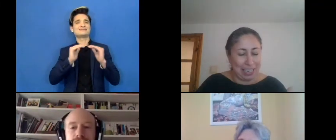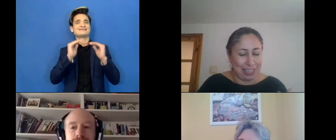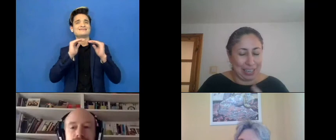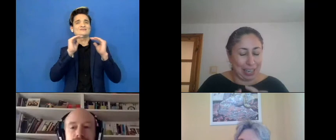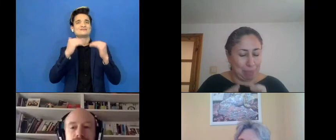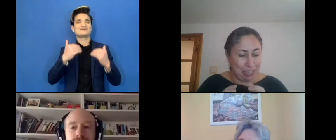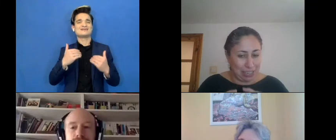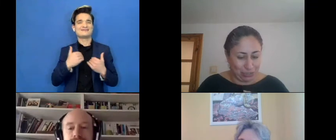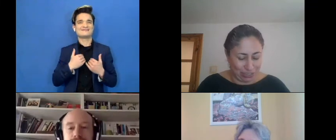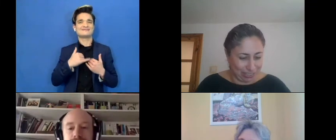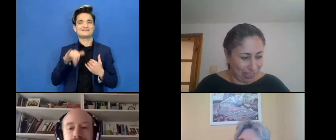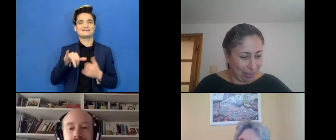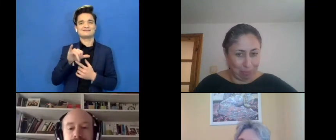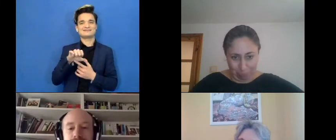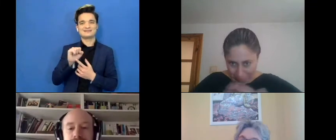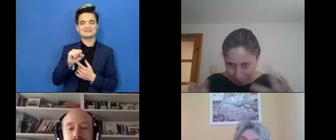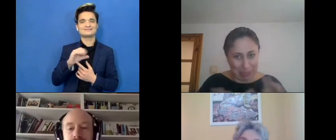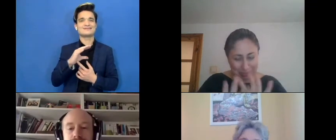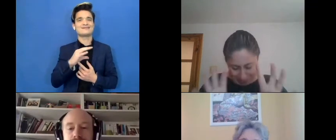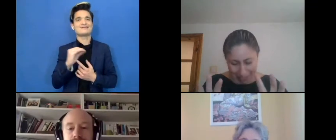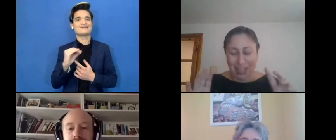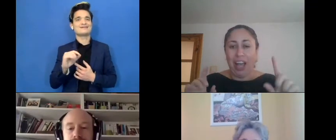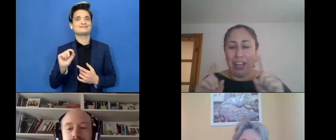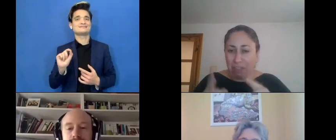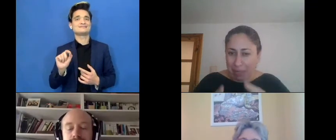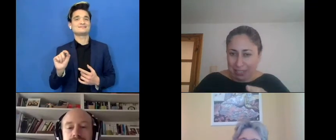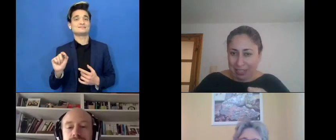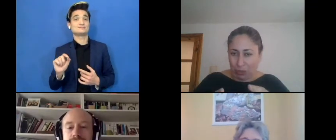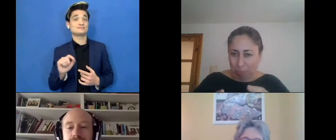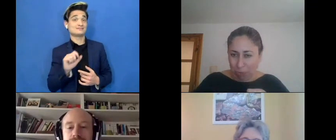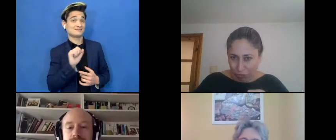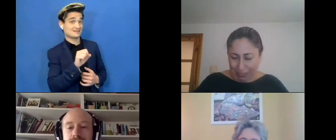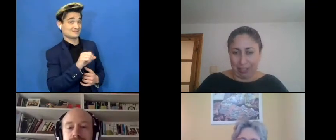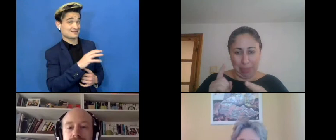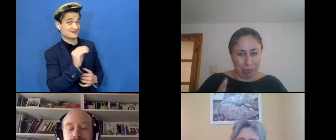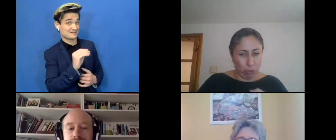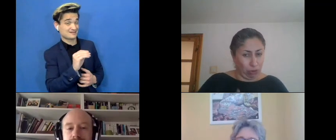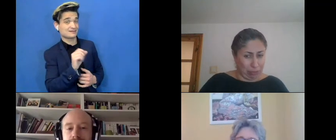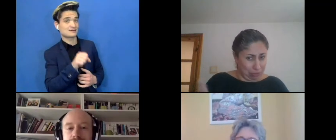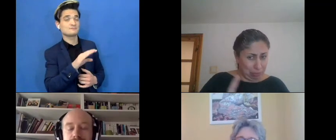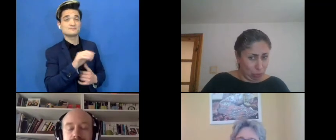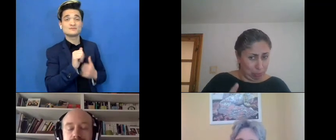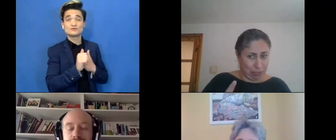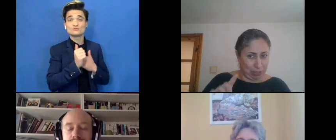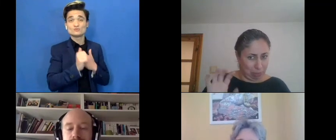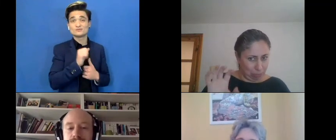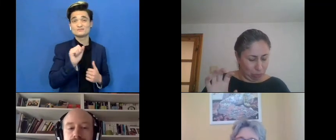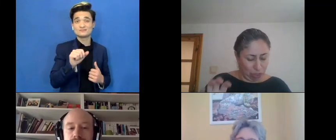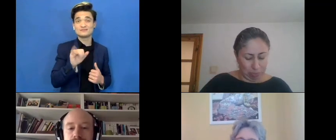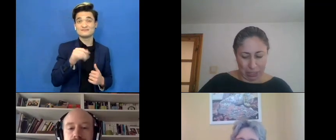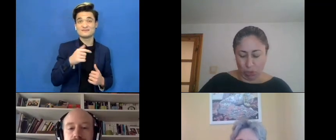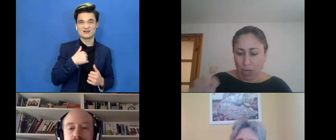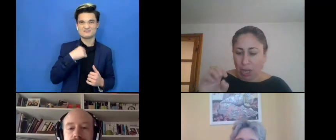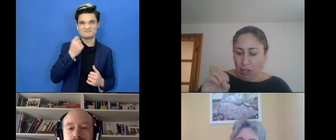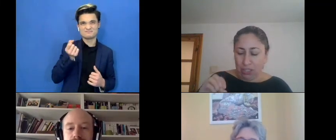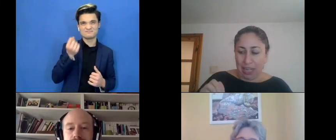Yes and can be dangerous. But yeah, if I'm understanding you correctly, and do correct me if I'm wrong, because I'm not